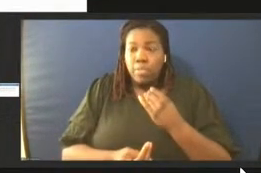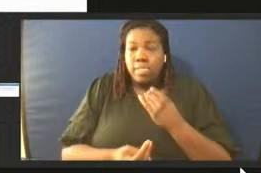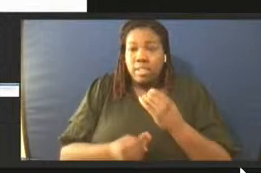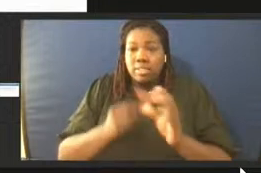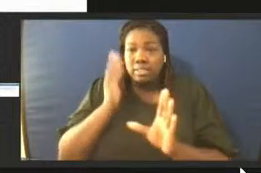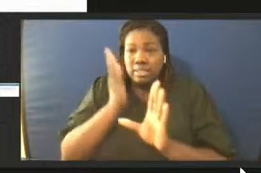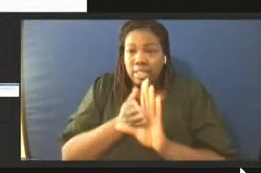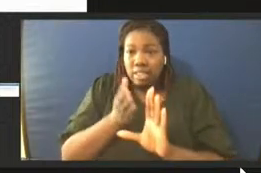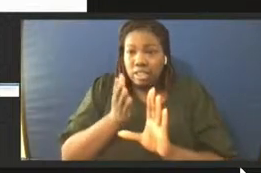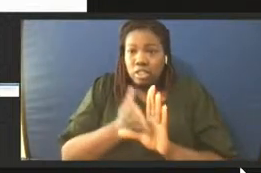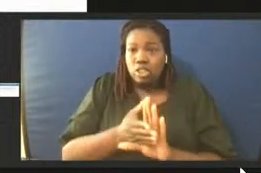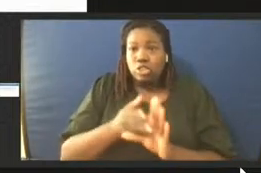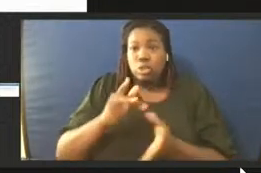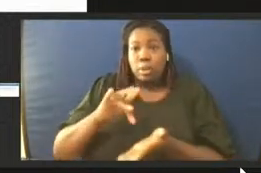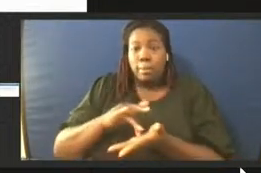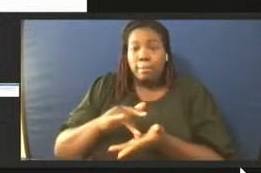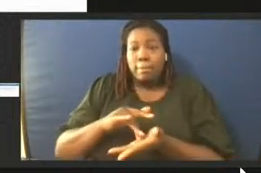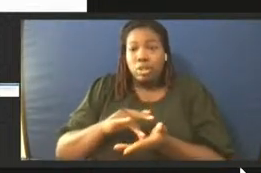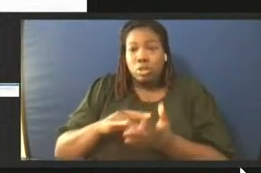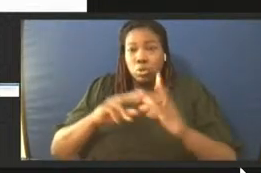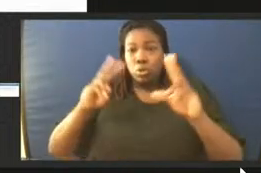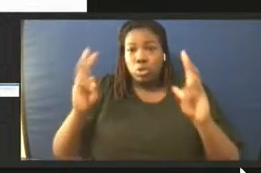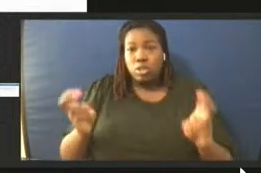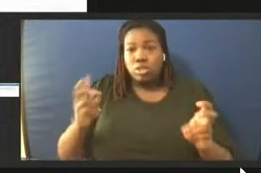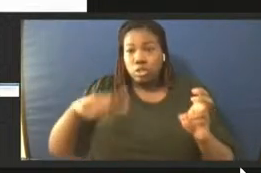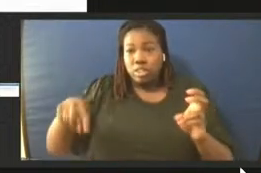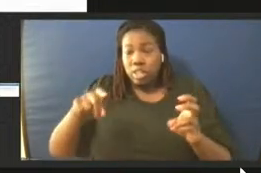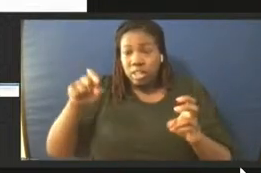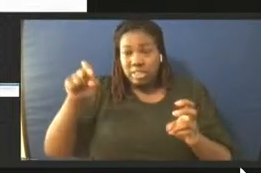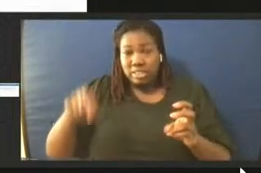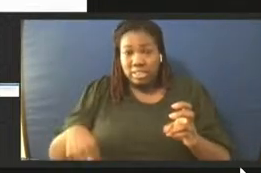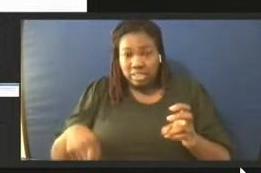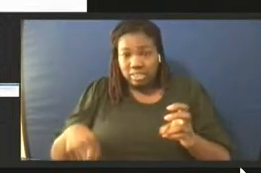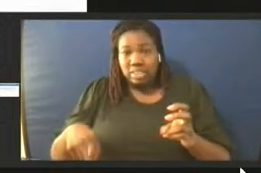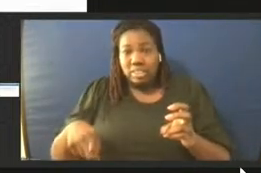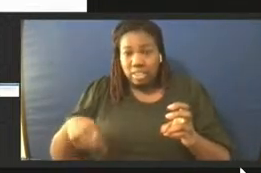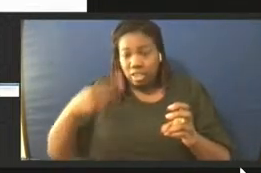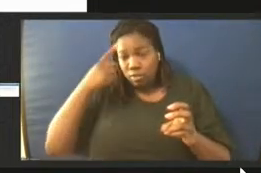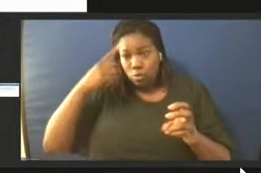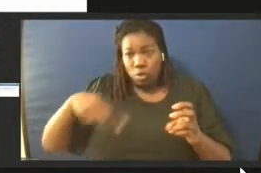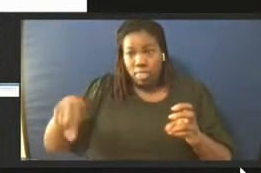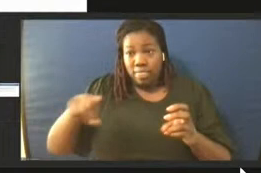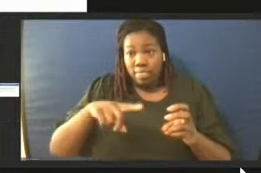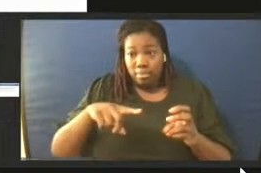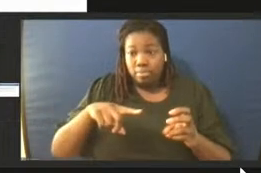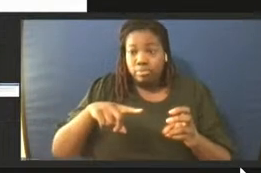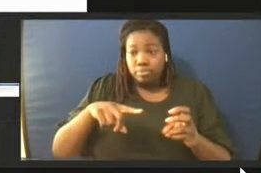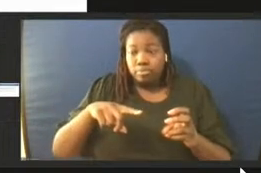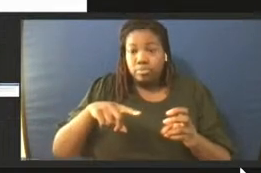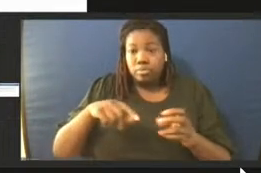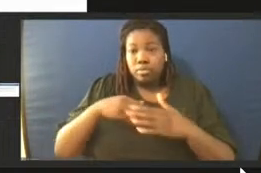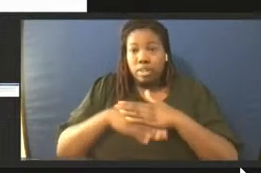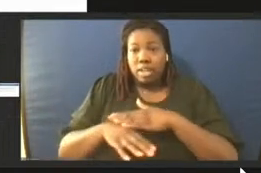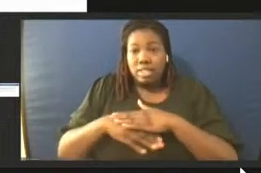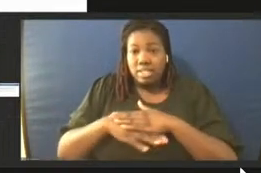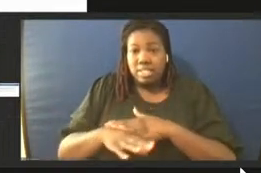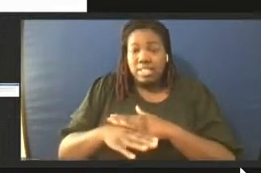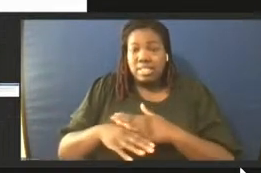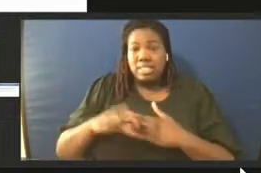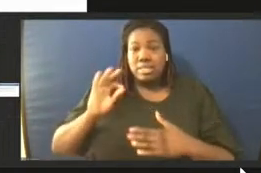psychological and medical issues that they need and assess in order for them to access the